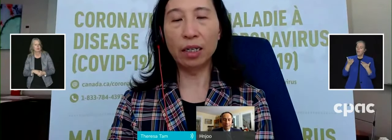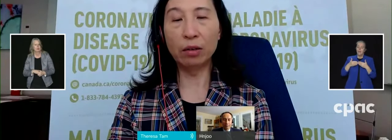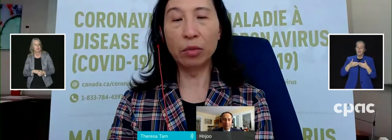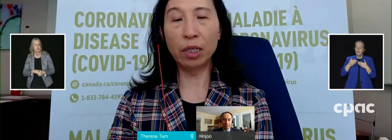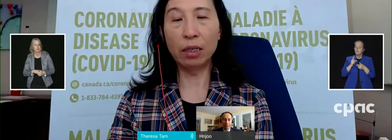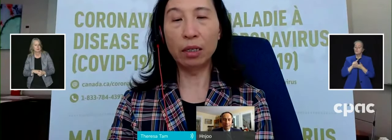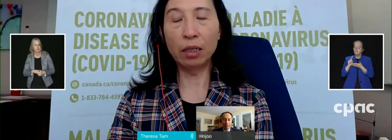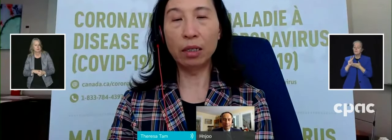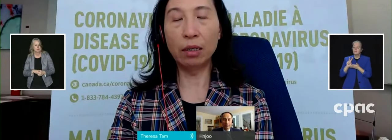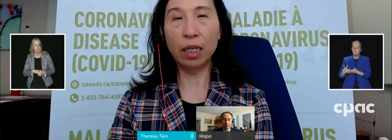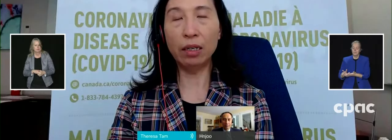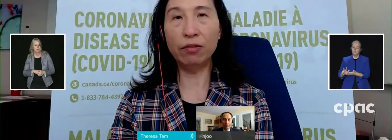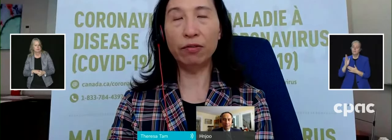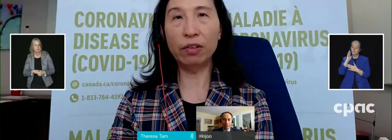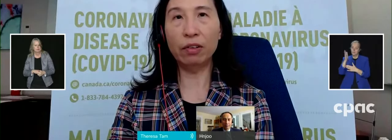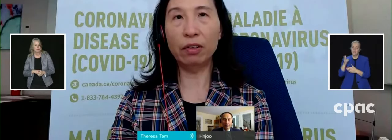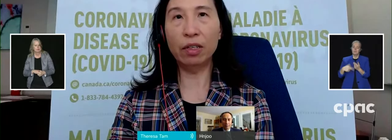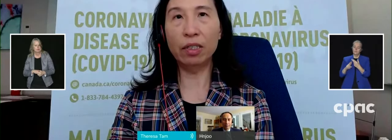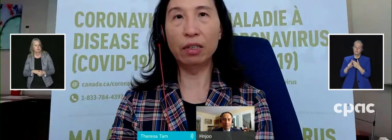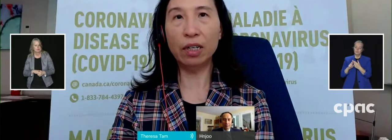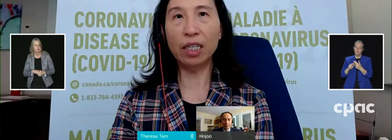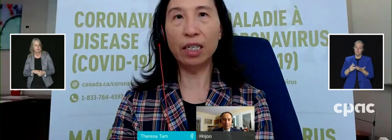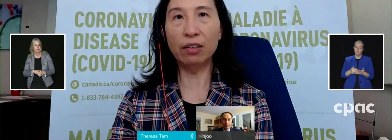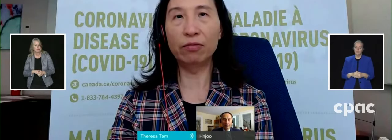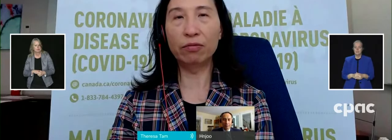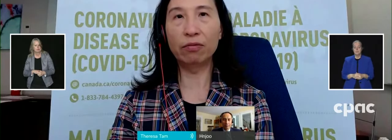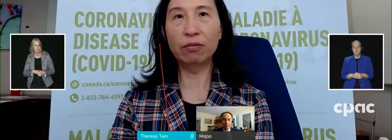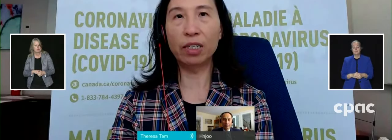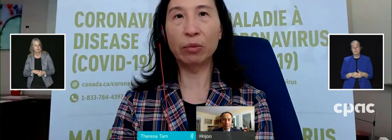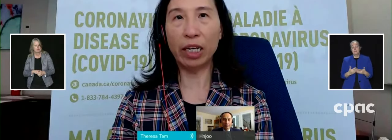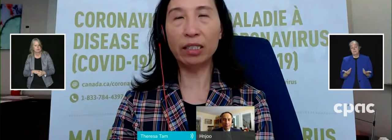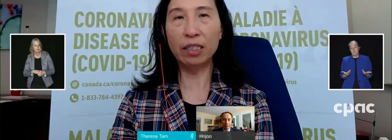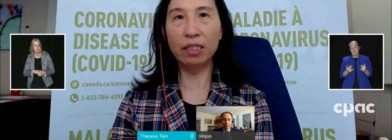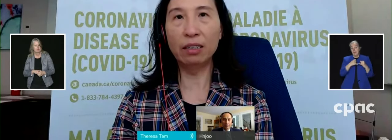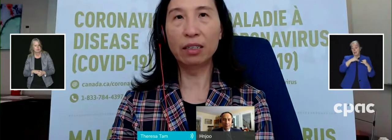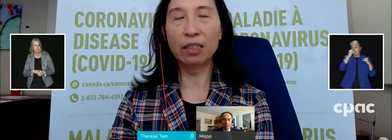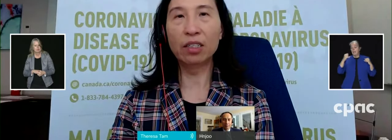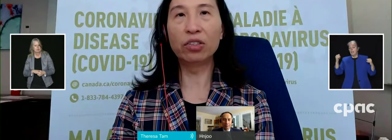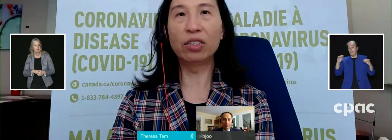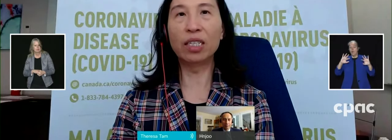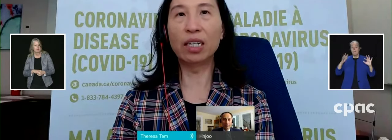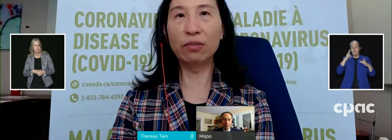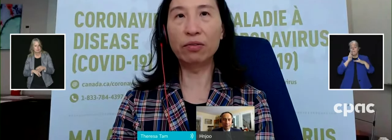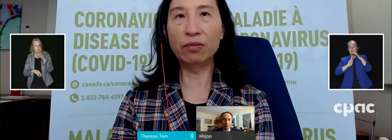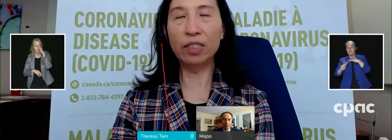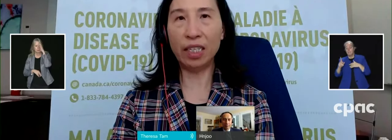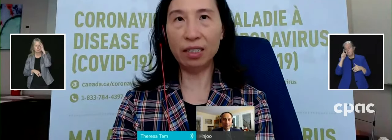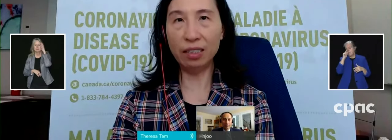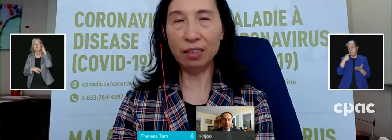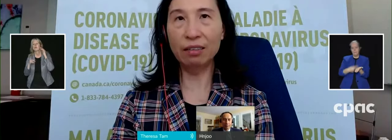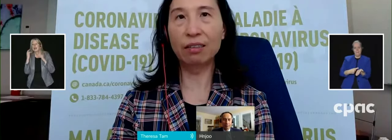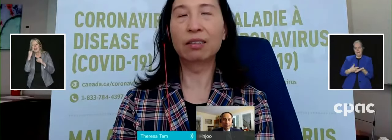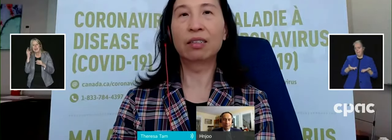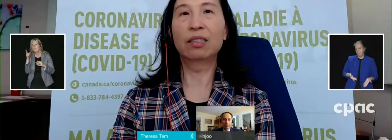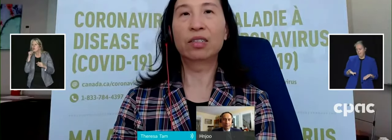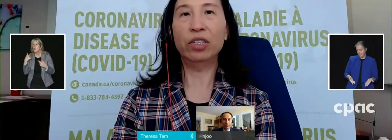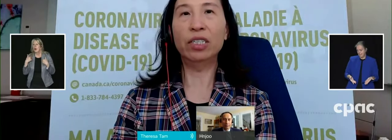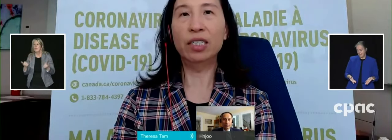But if there's not enough capacity to do enough